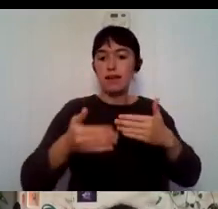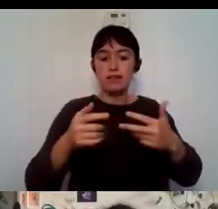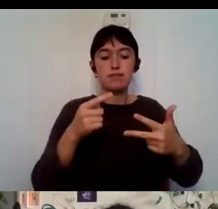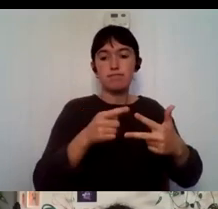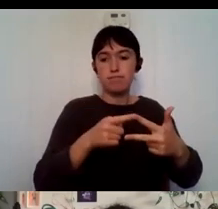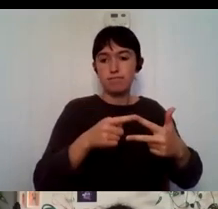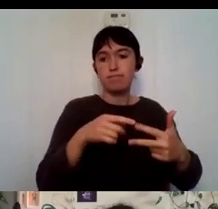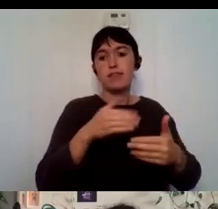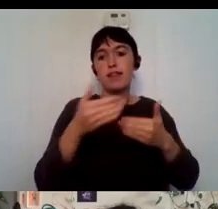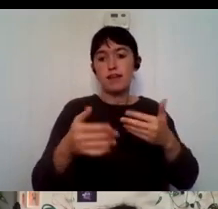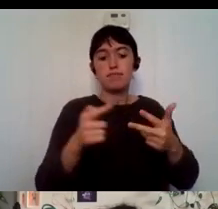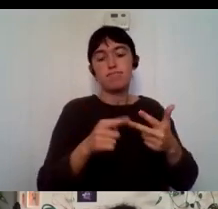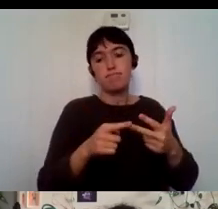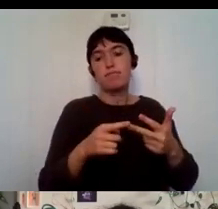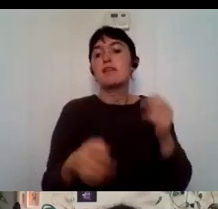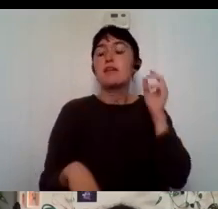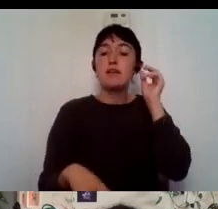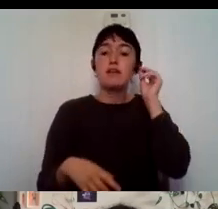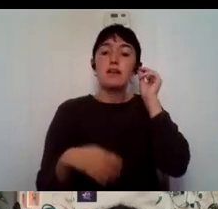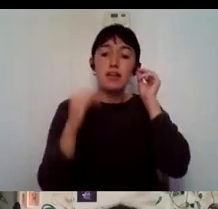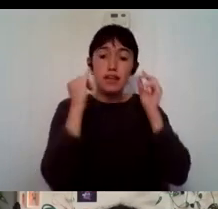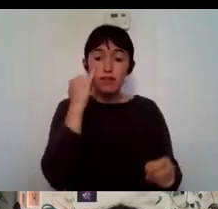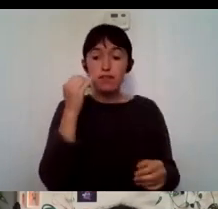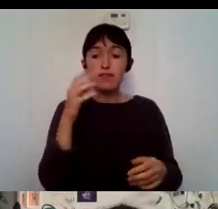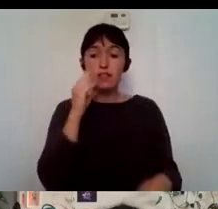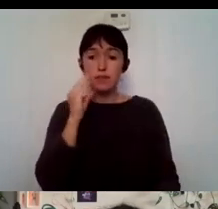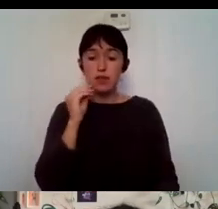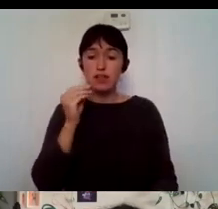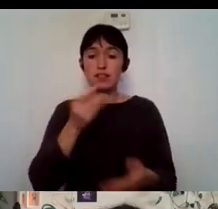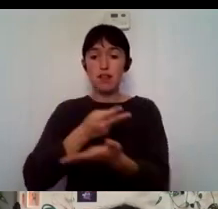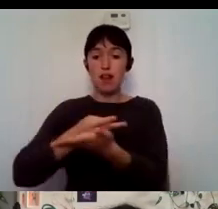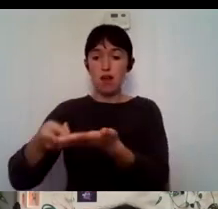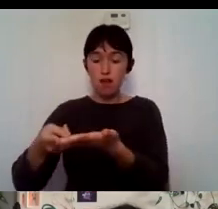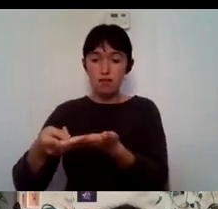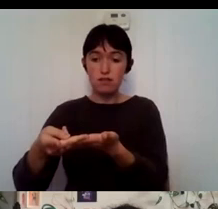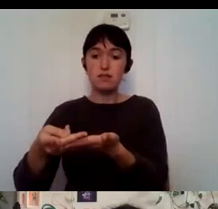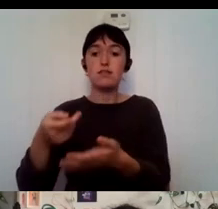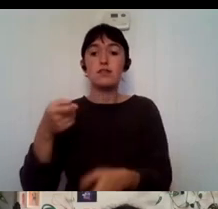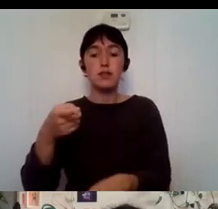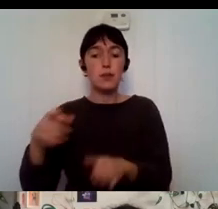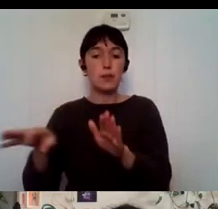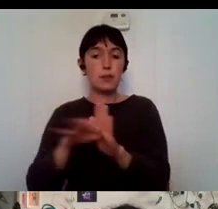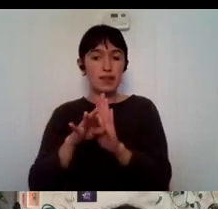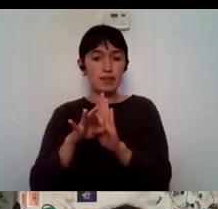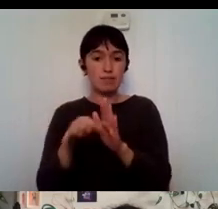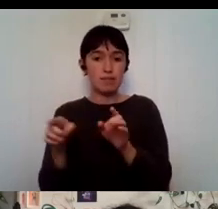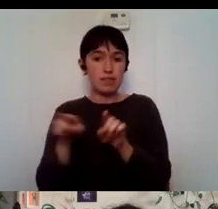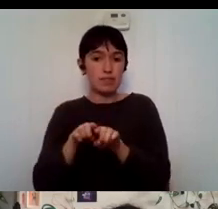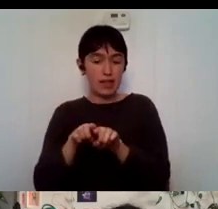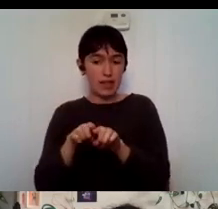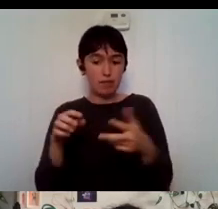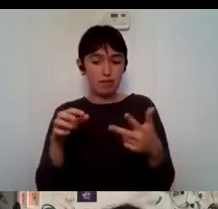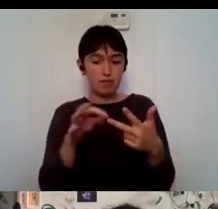you're less likely to pick the item that you just picked, and you're more likely to shift to 2 of the